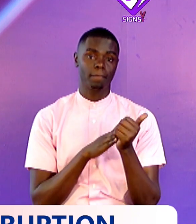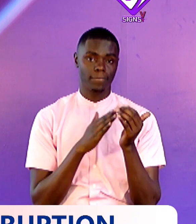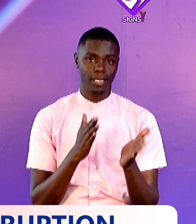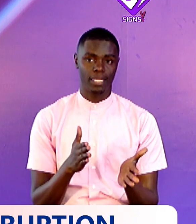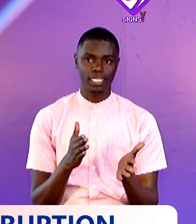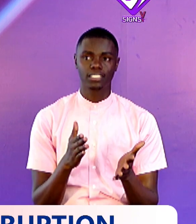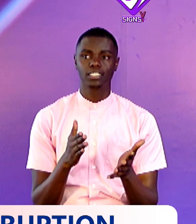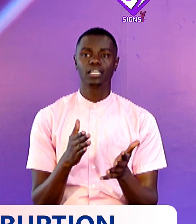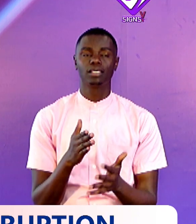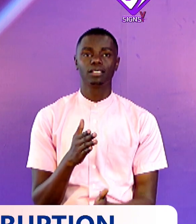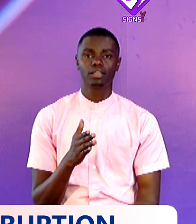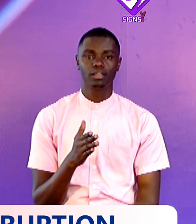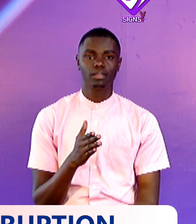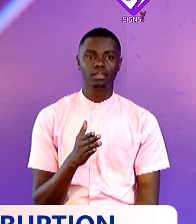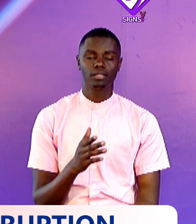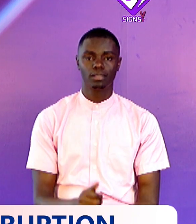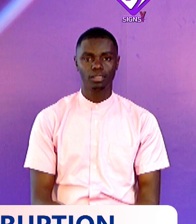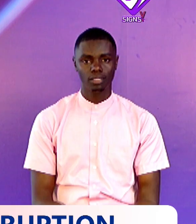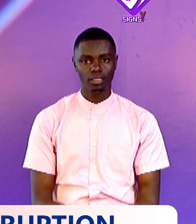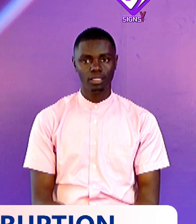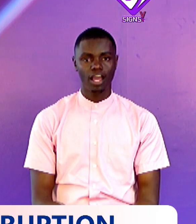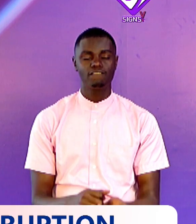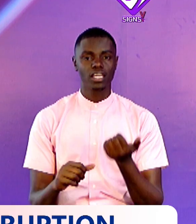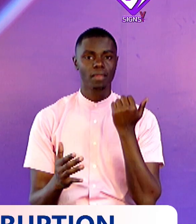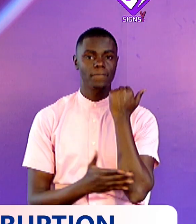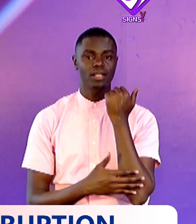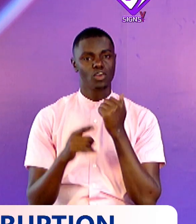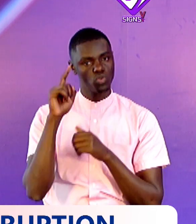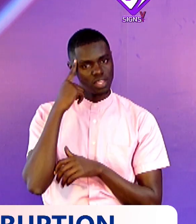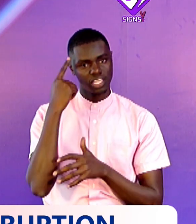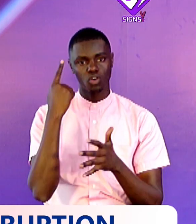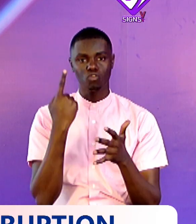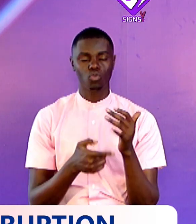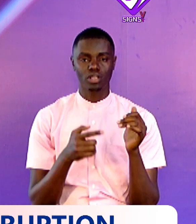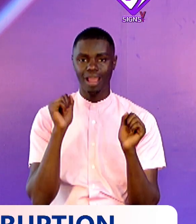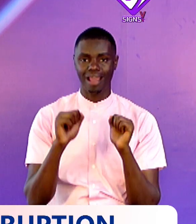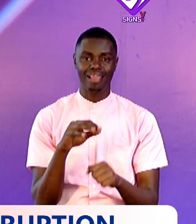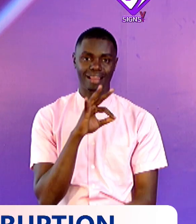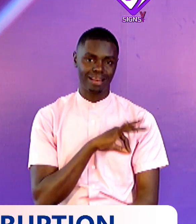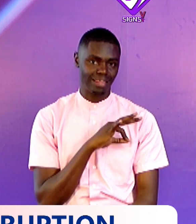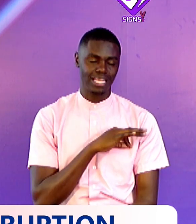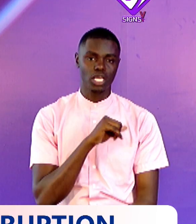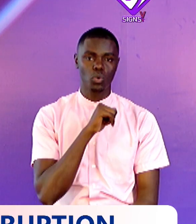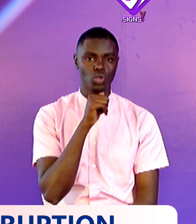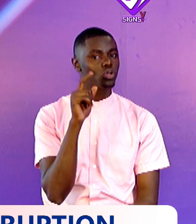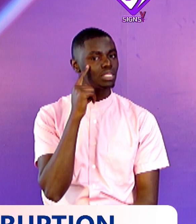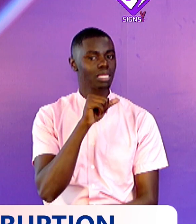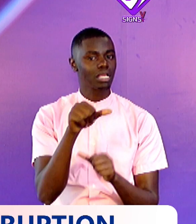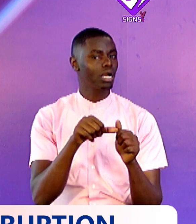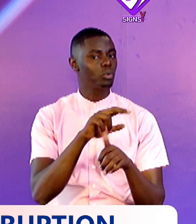we are very small. Because we are only thinking about what I can gain. We never think for the whole